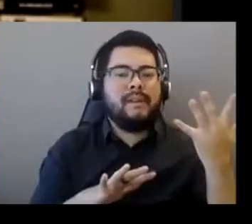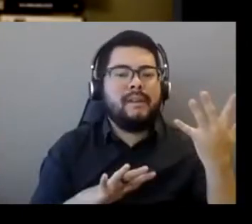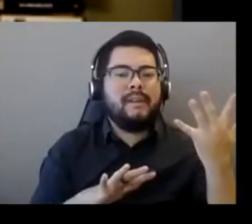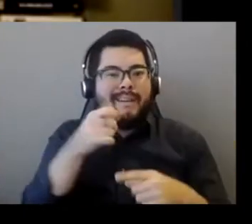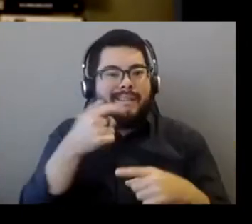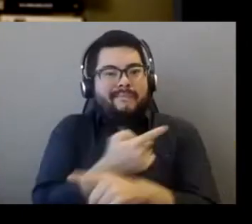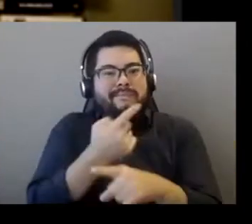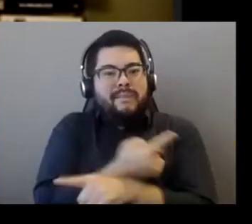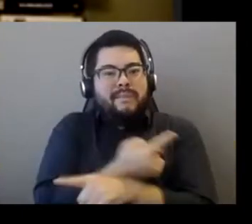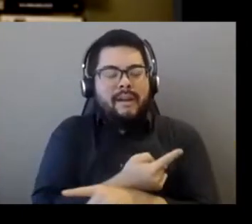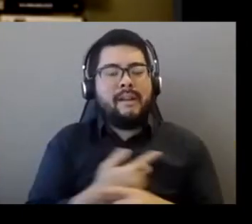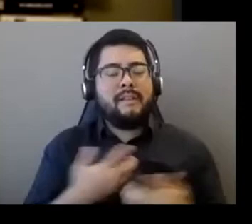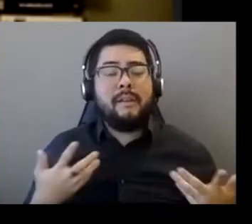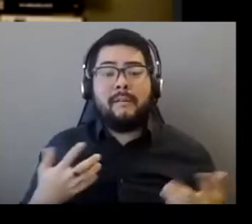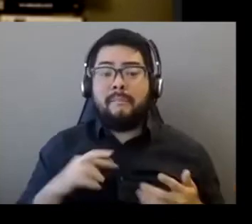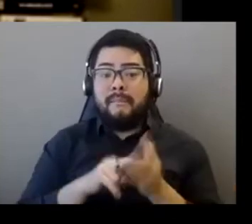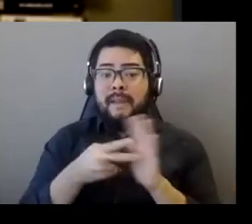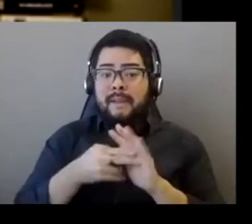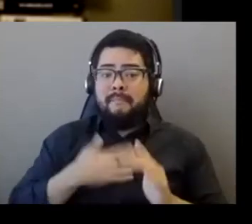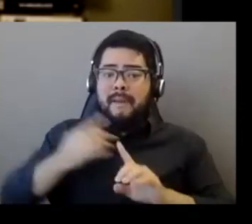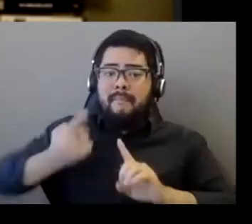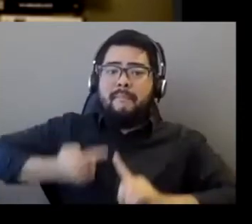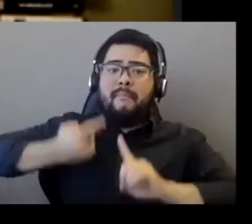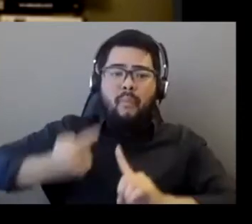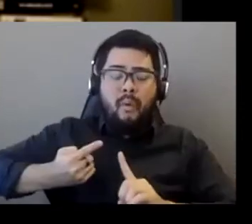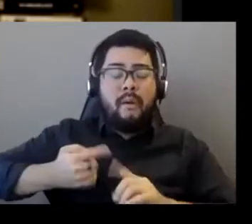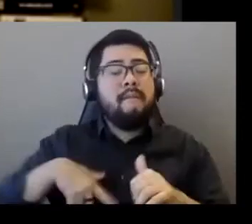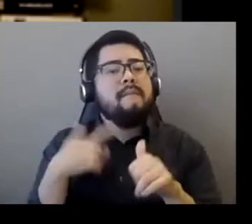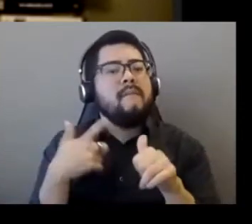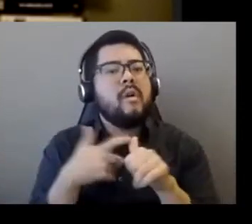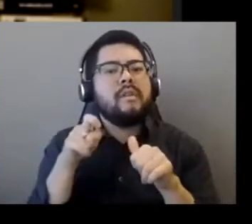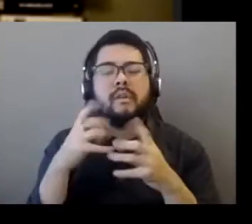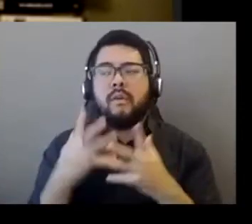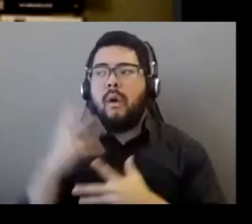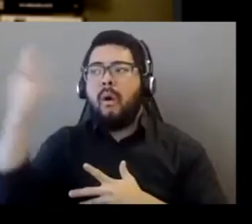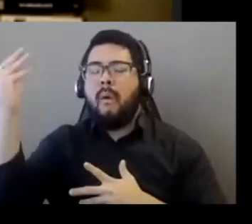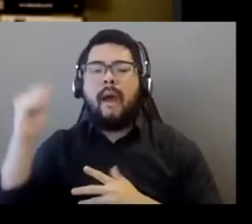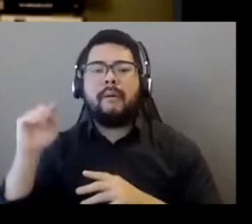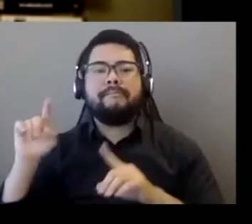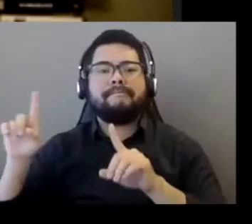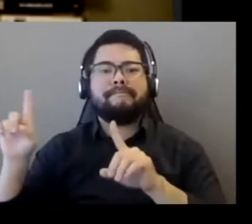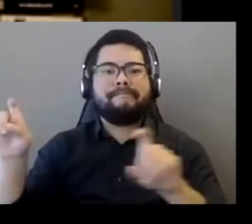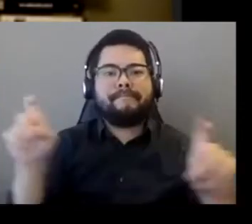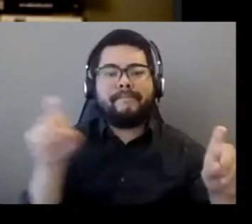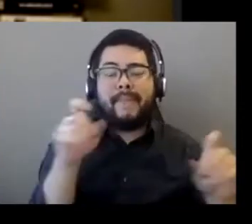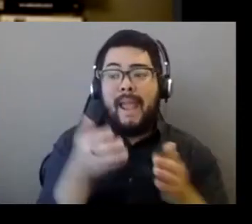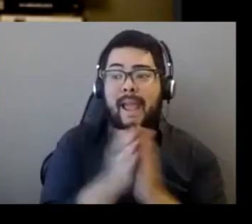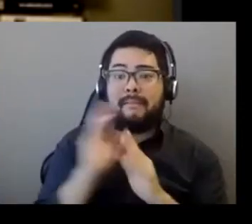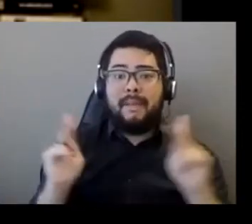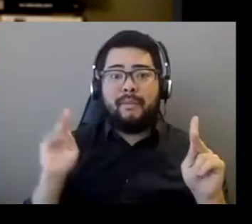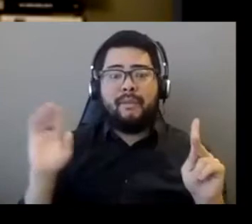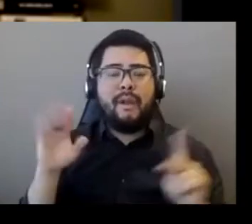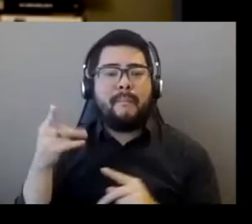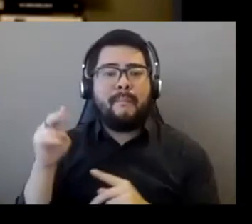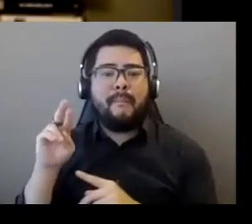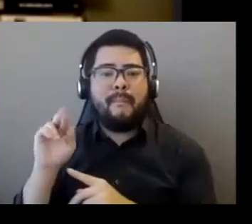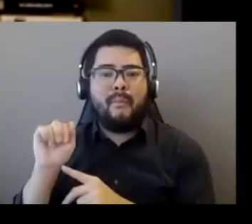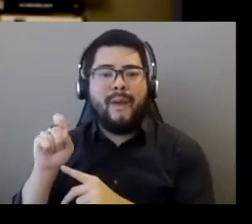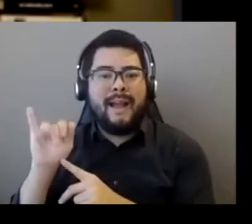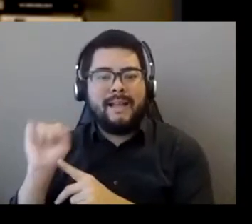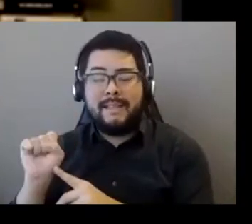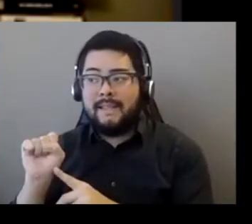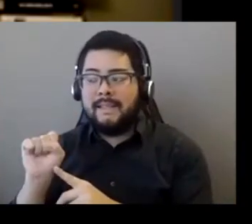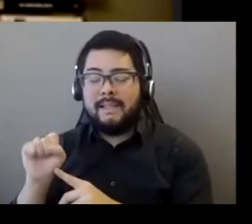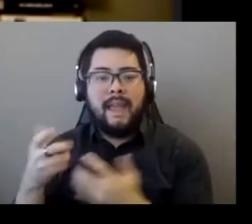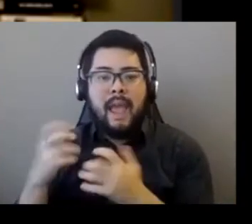What is the method I'm saying? You have to go and first find out what people are thinking and what their praxis is capable of. And then you